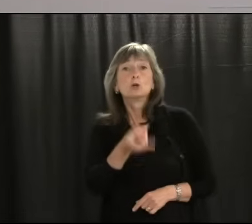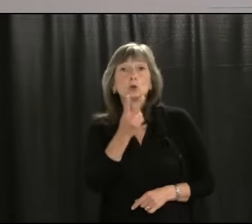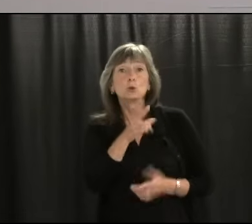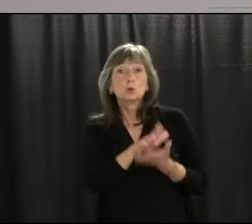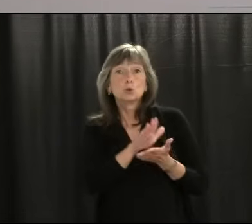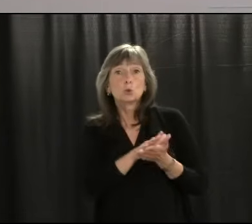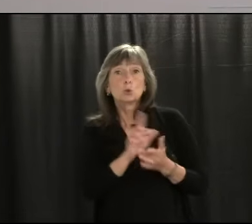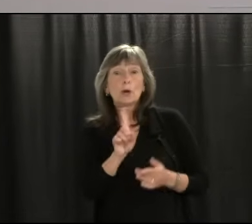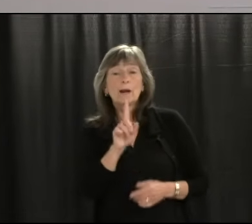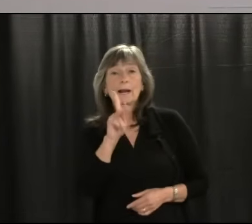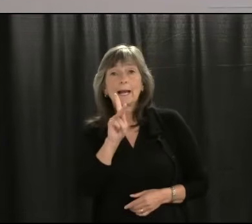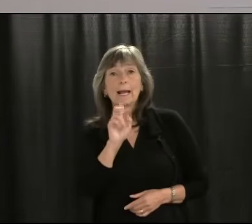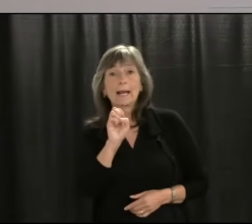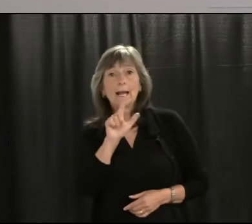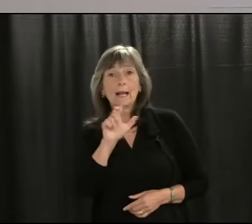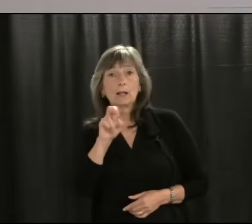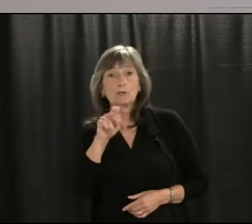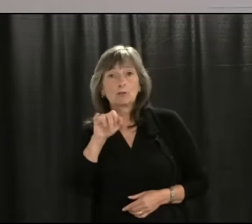place where we ask people to go.